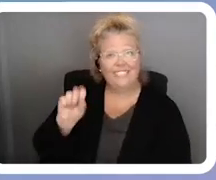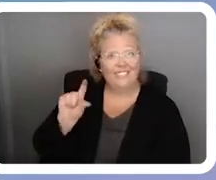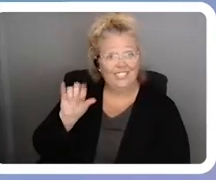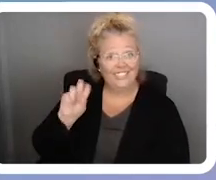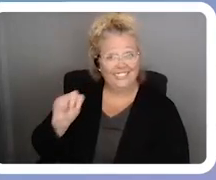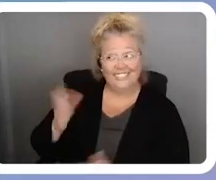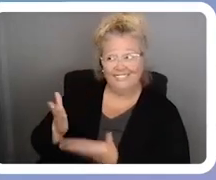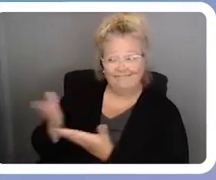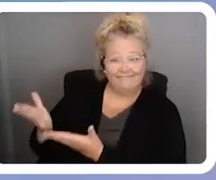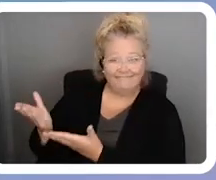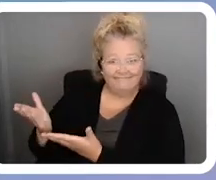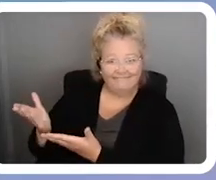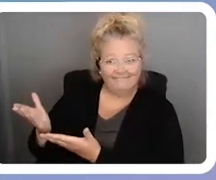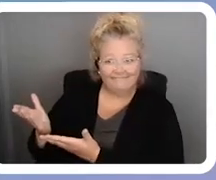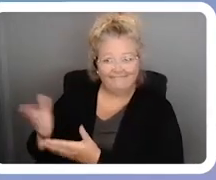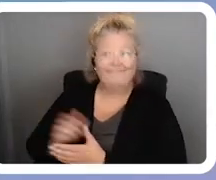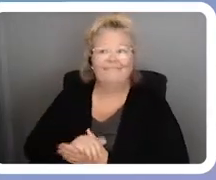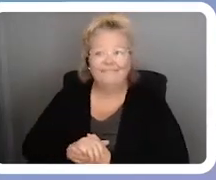And Justin,